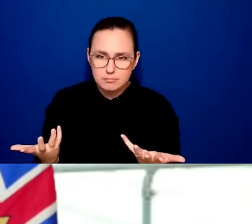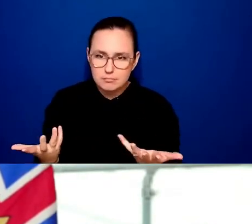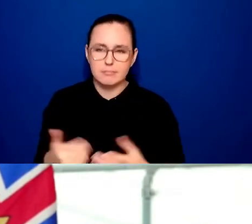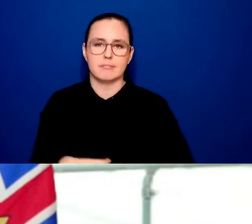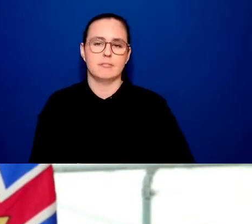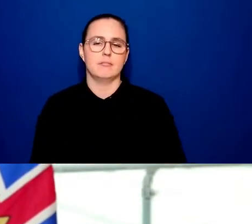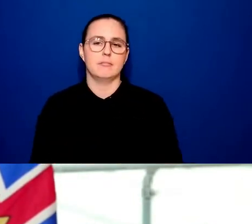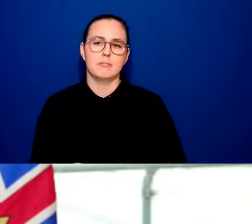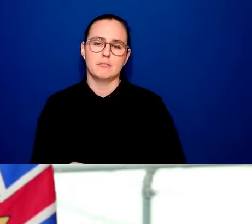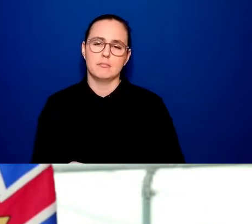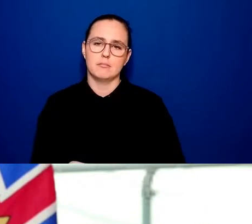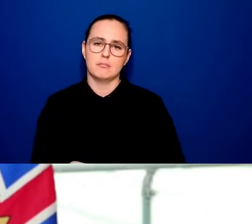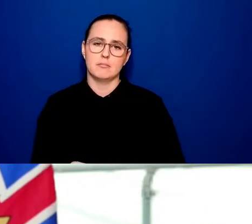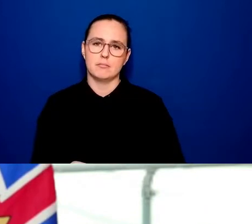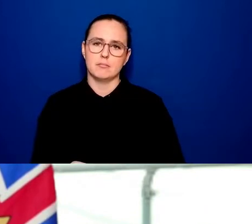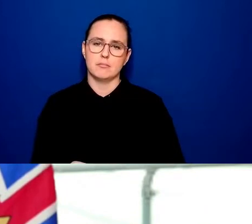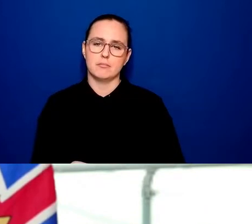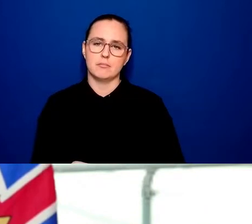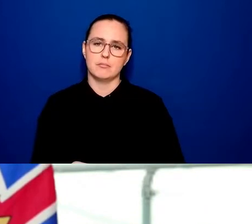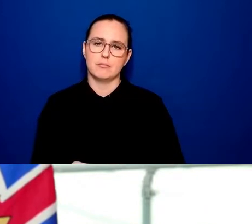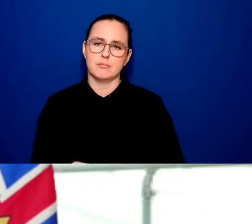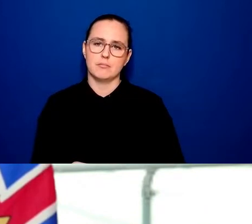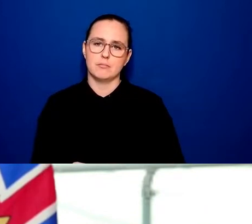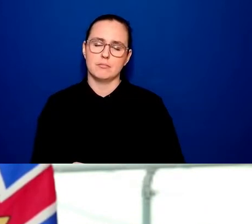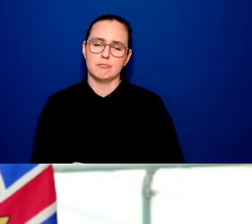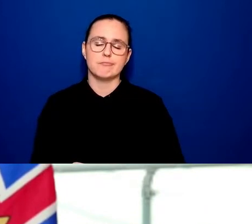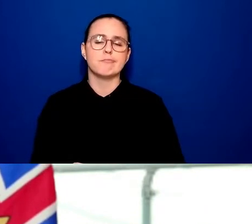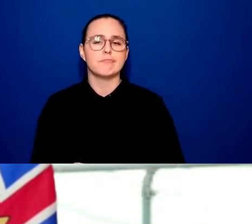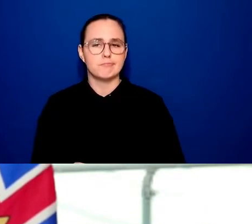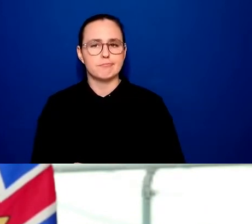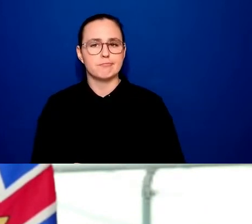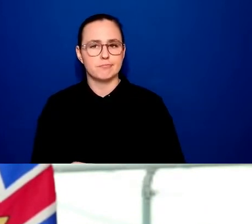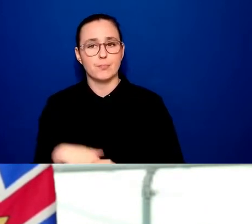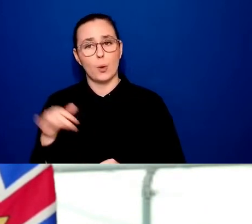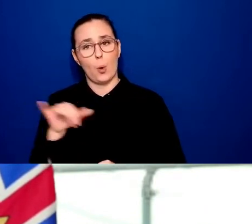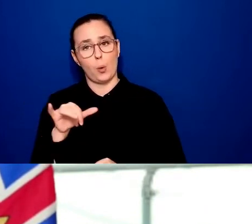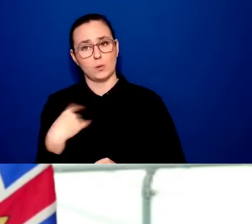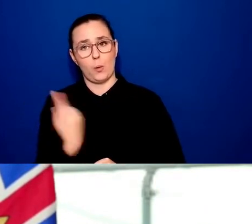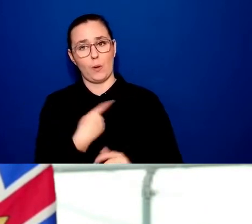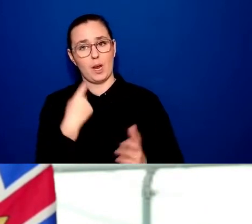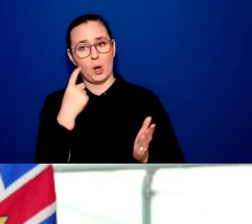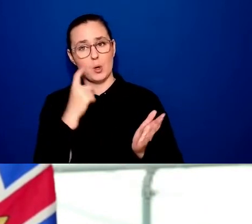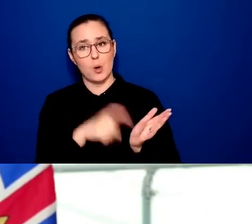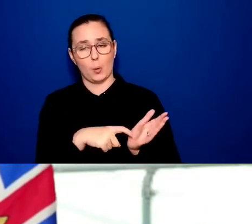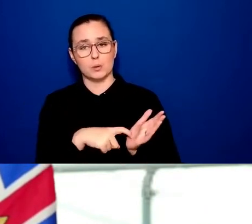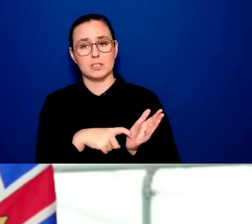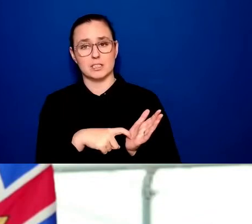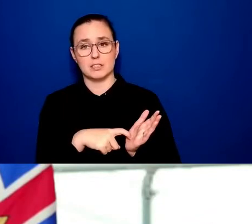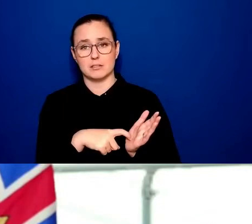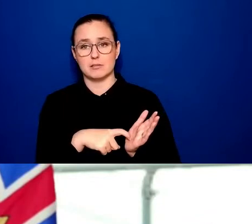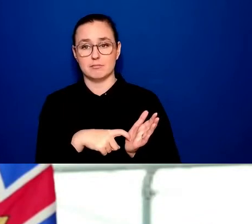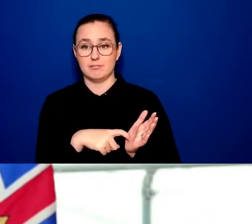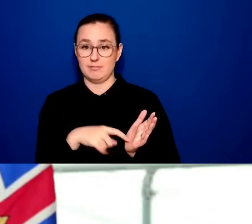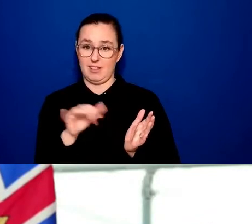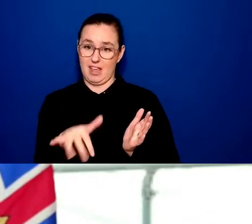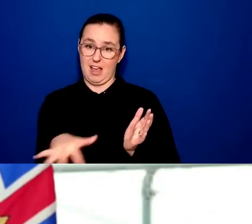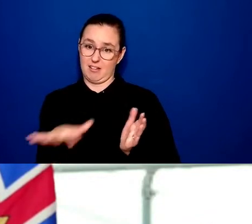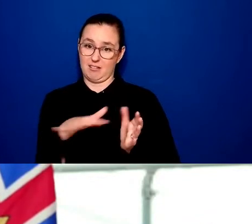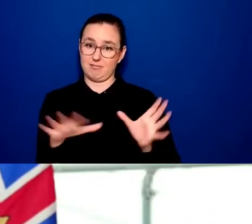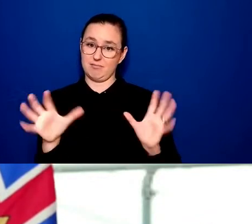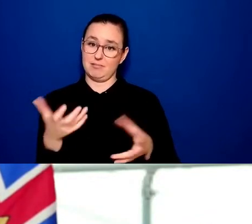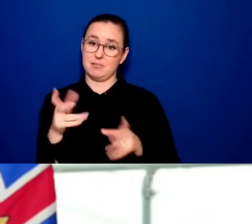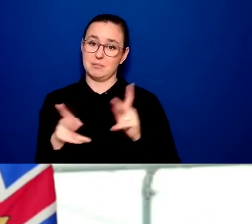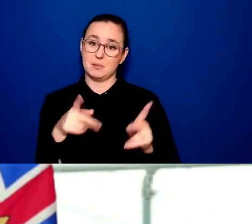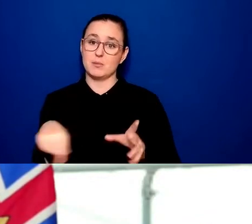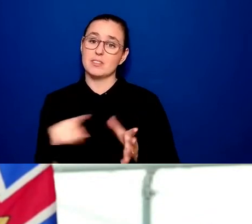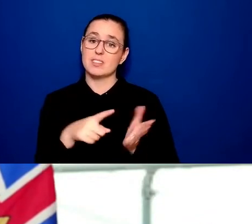also seeing, as part of this is a population that's quite varied, but many people have other underlying illnesses